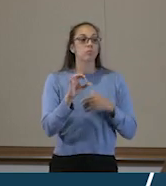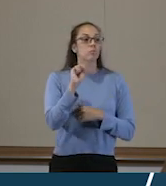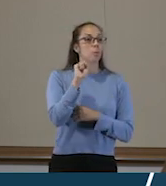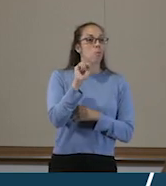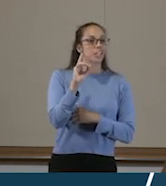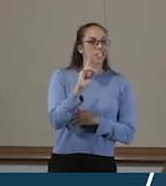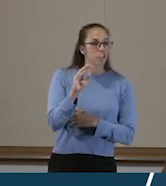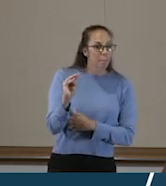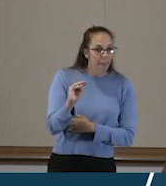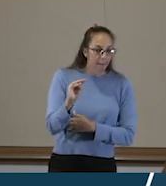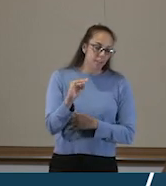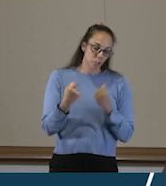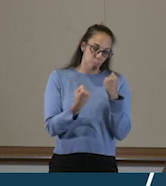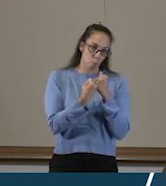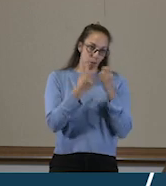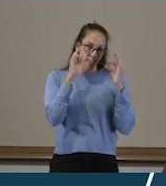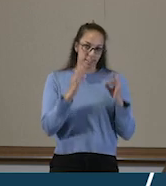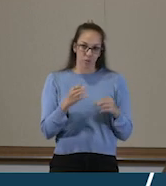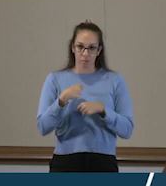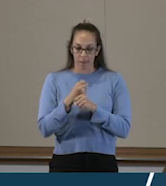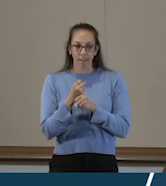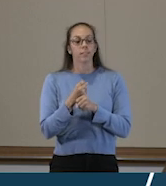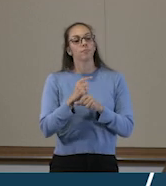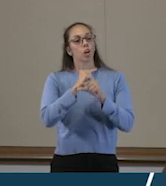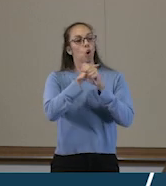Guardianship, and More.